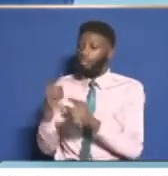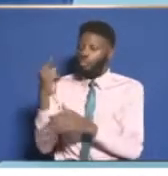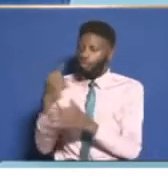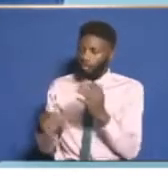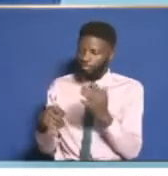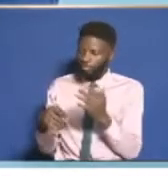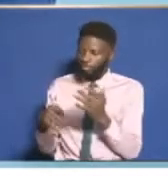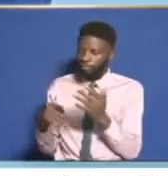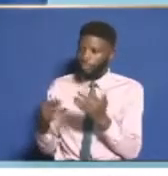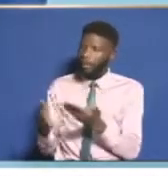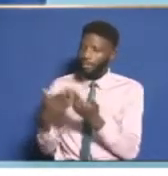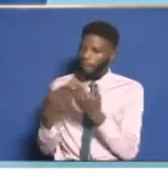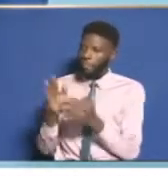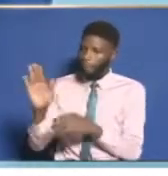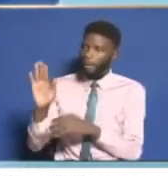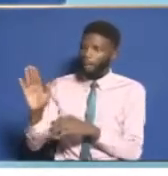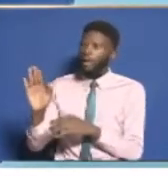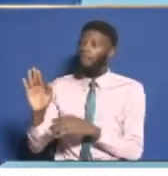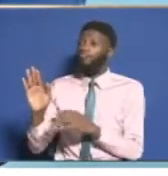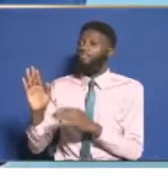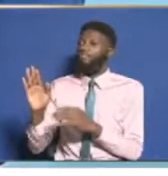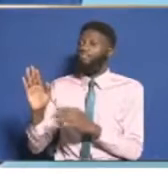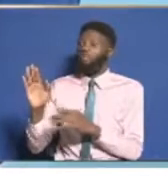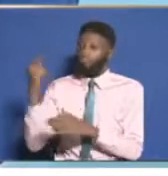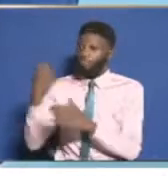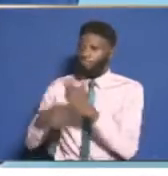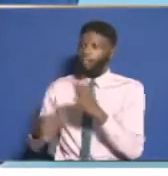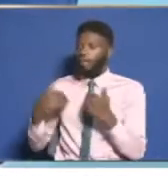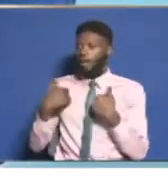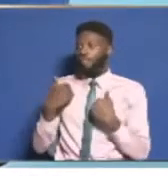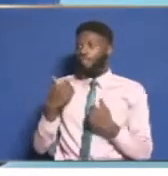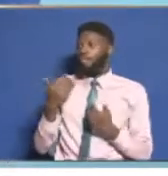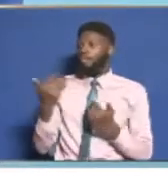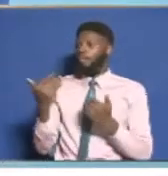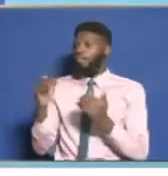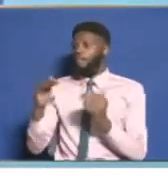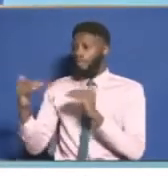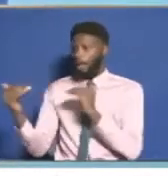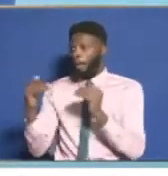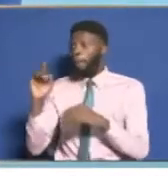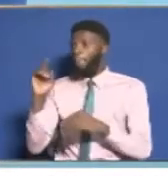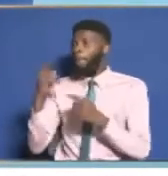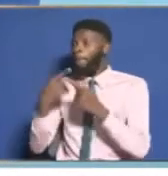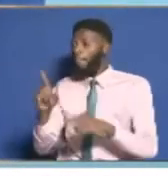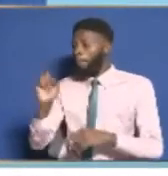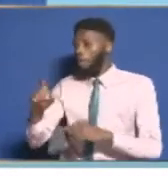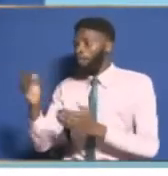that's what is driving their competitiveness. So it's just a question of trying to balance between digitization